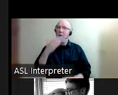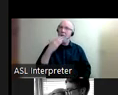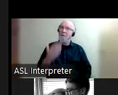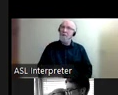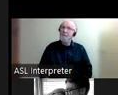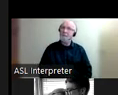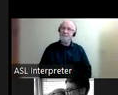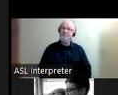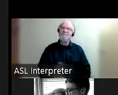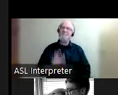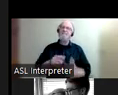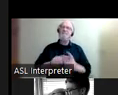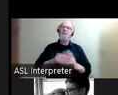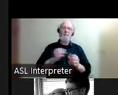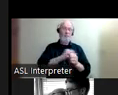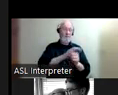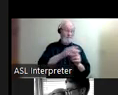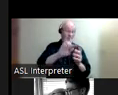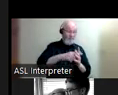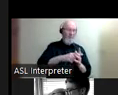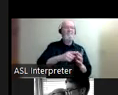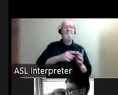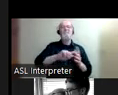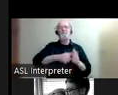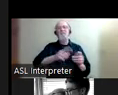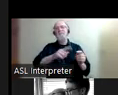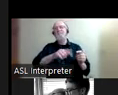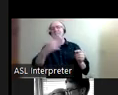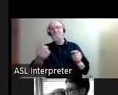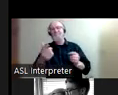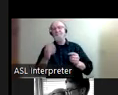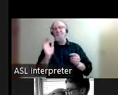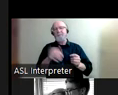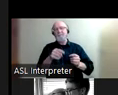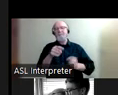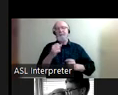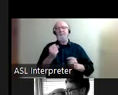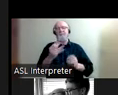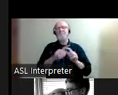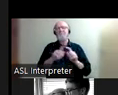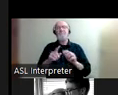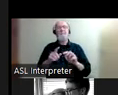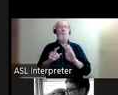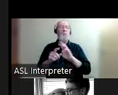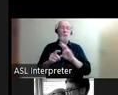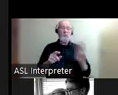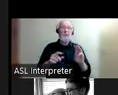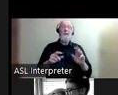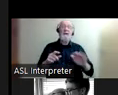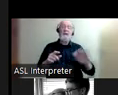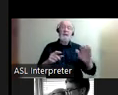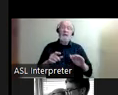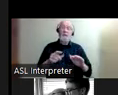stage. And those are still on there as well. So you'll notice here our Western Division